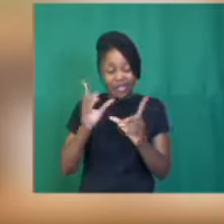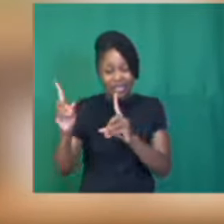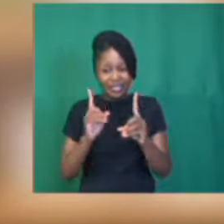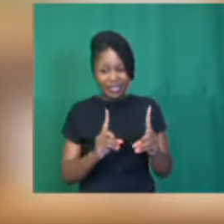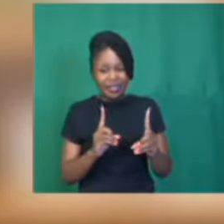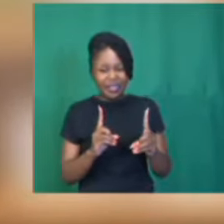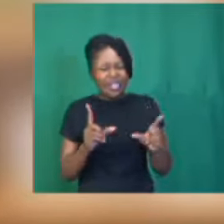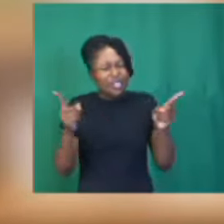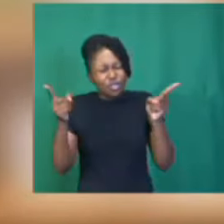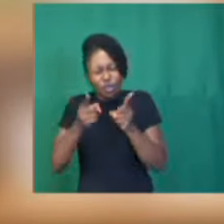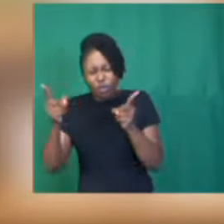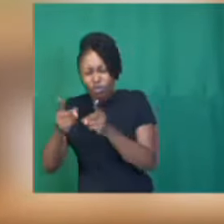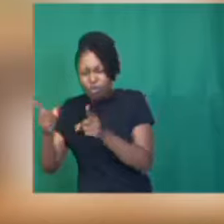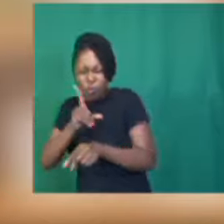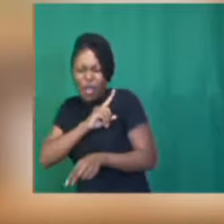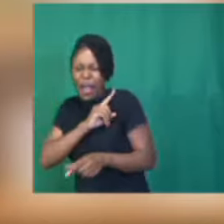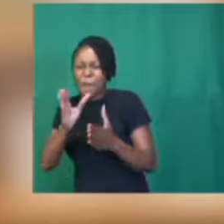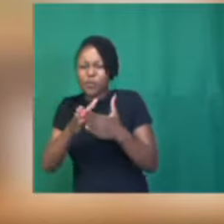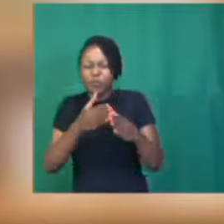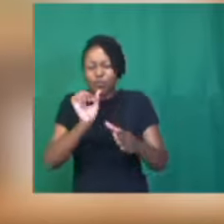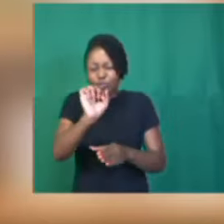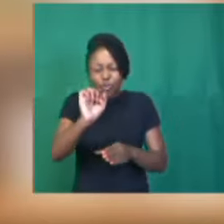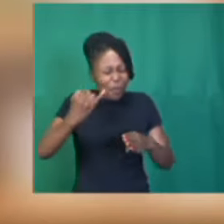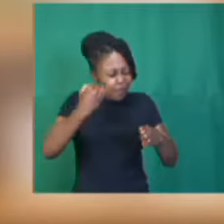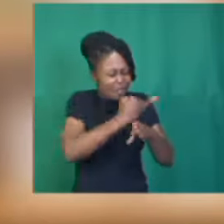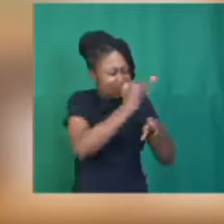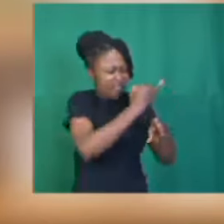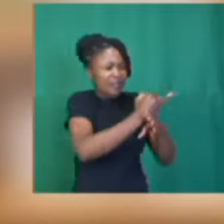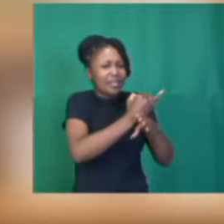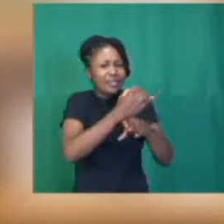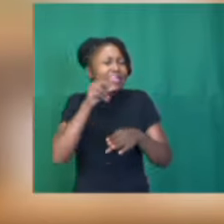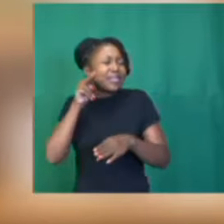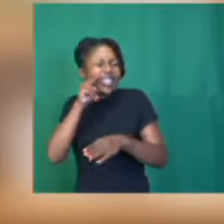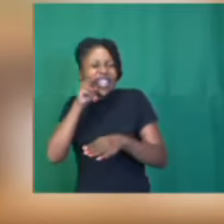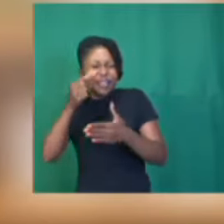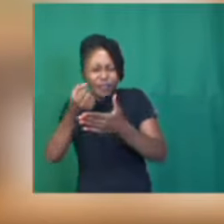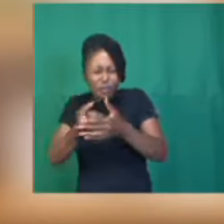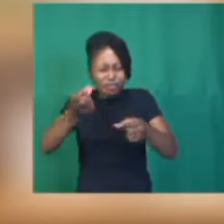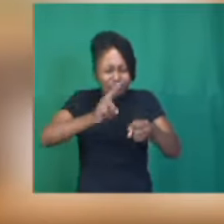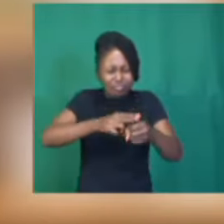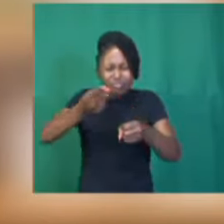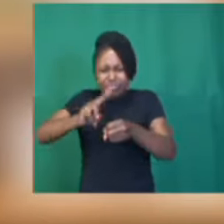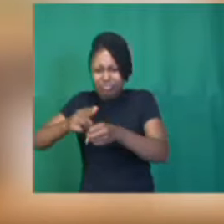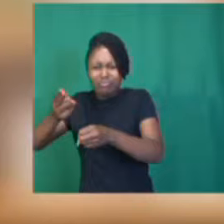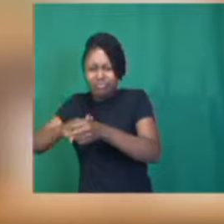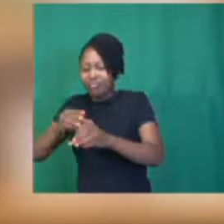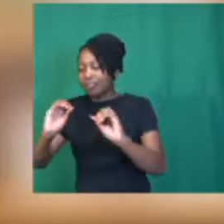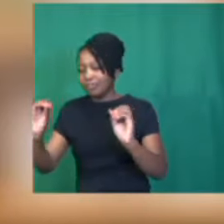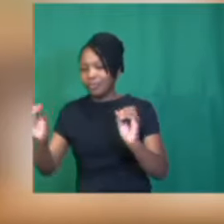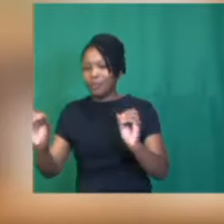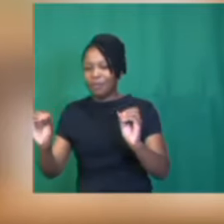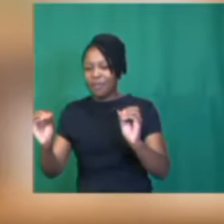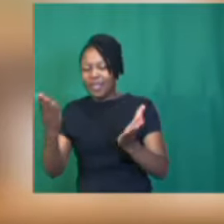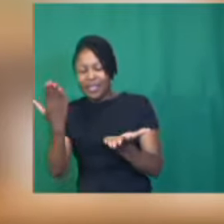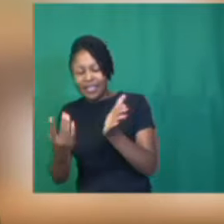when you are speed reading. You don't really need to be repetitive. For instance, let me say someone is asking you your name. What is your